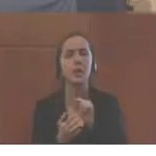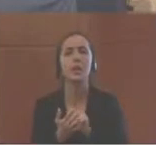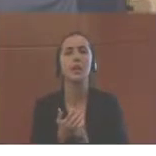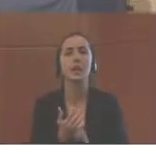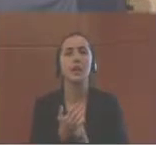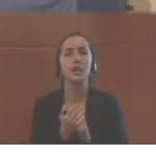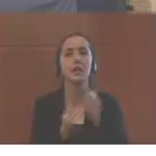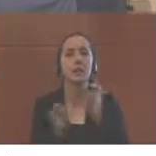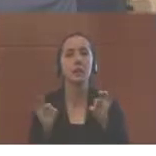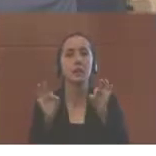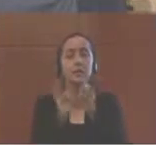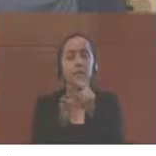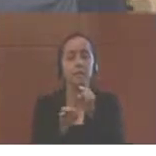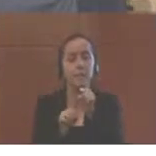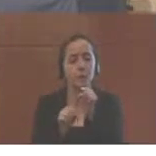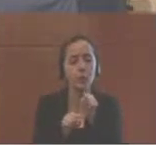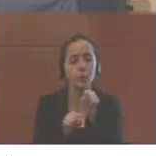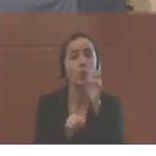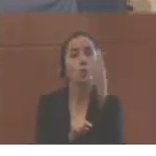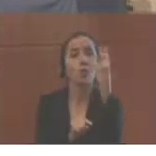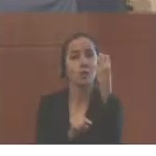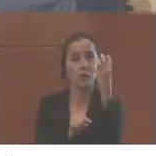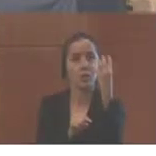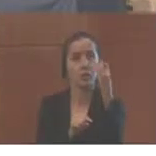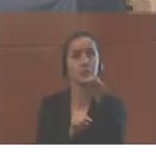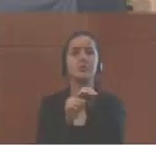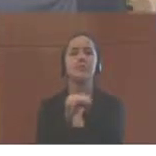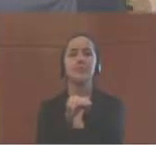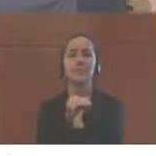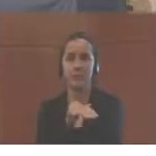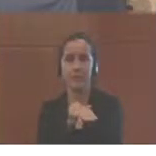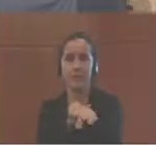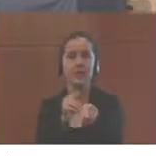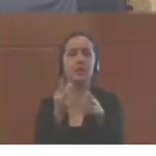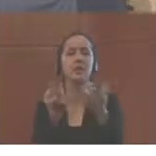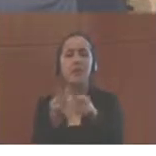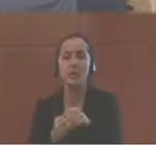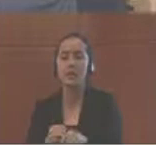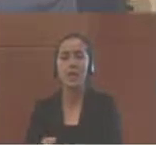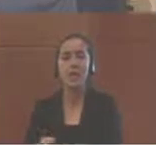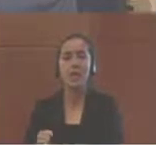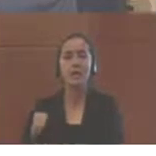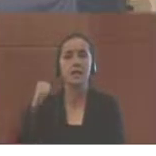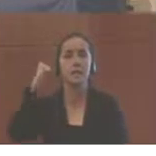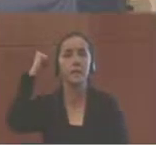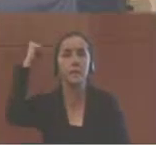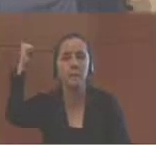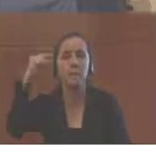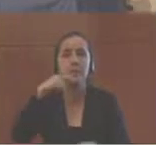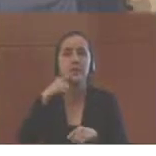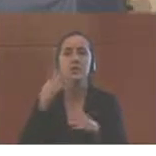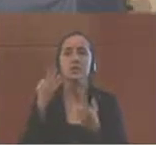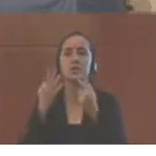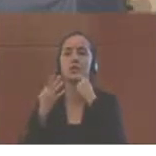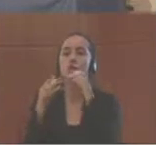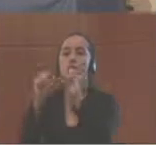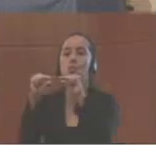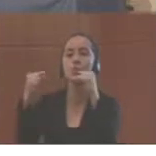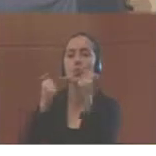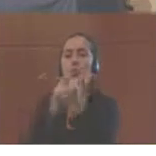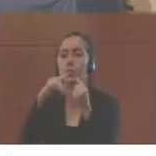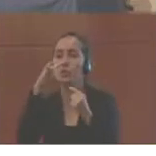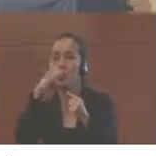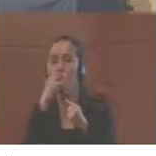that our item 14 supports the demands made by the group of